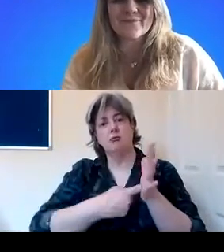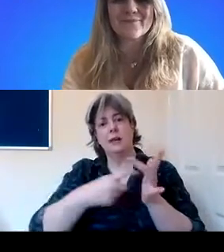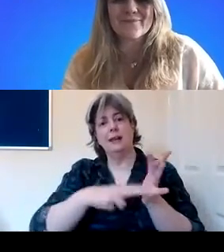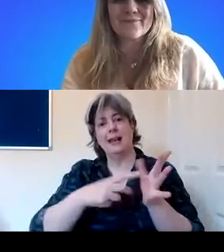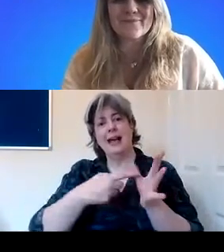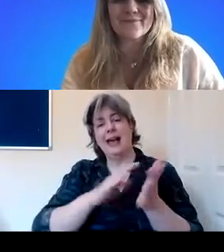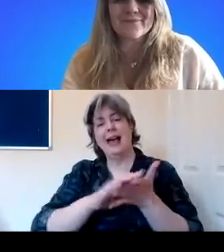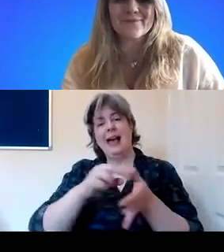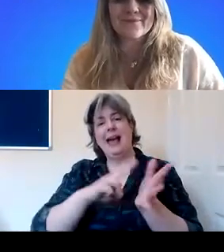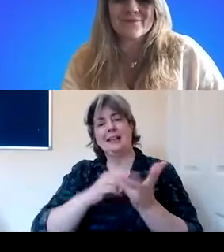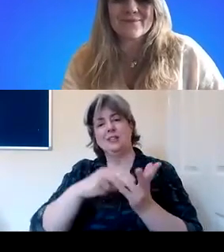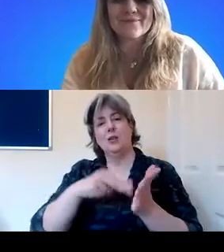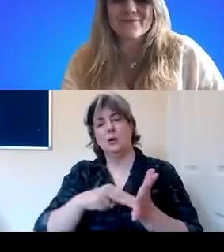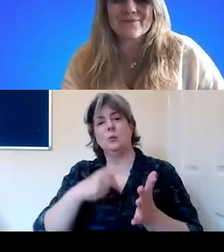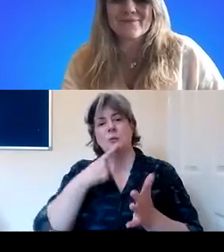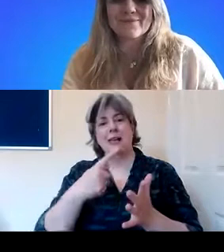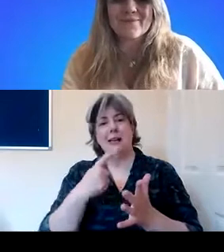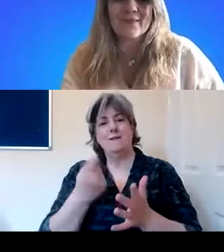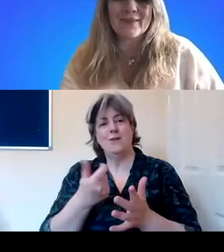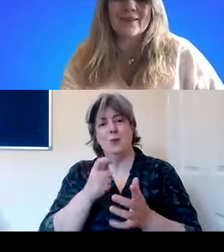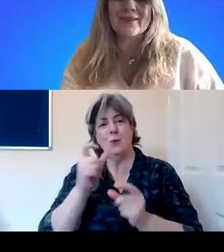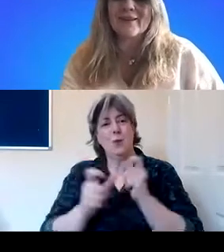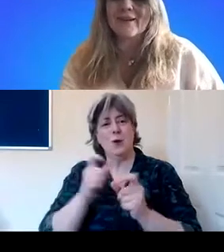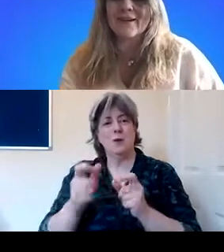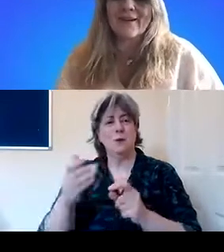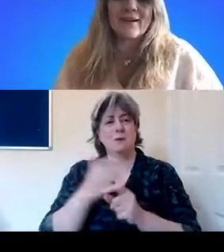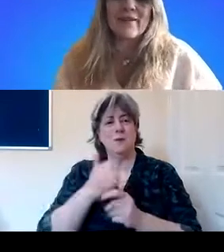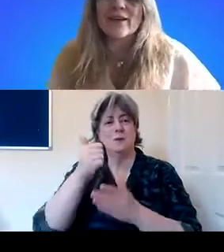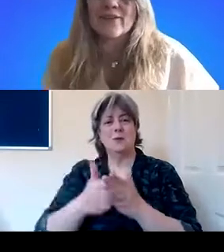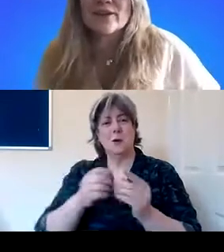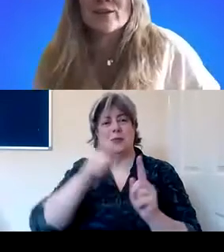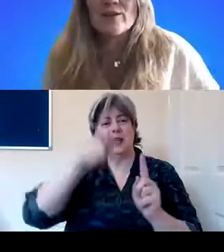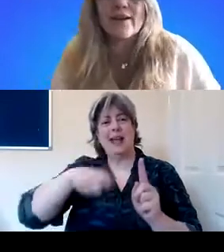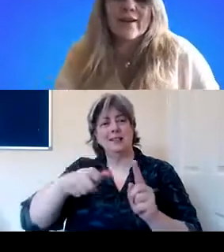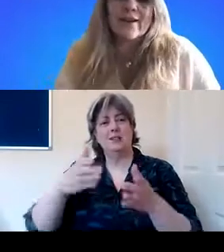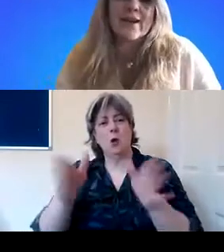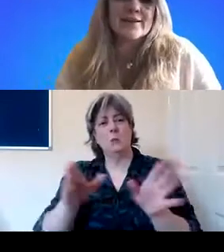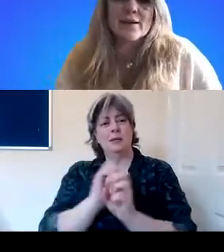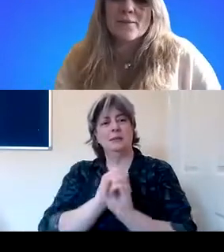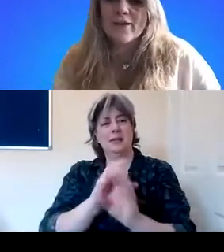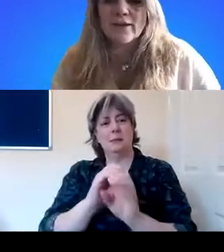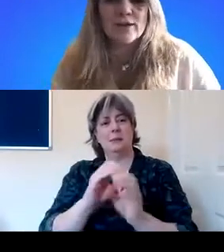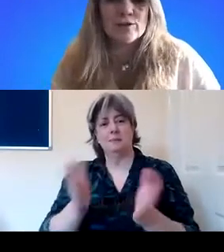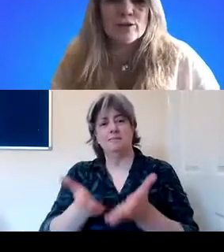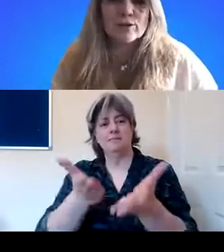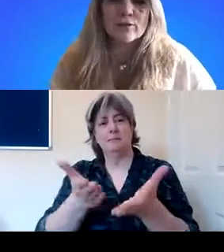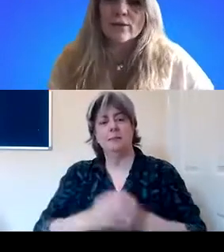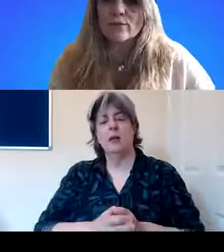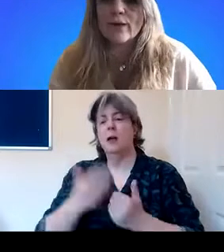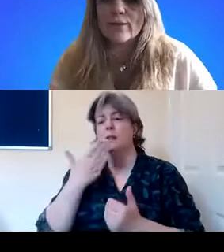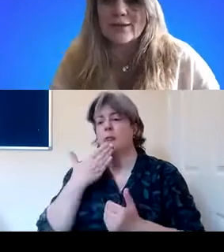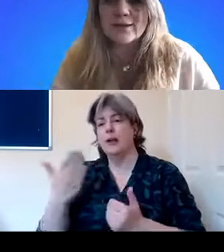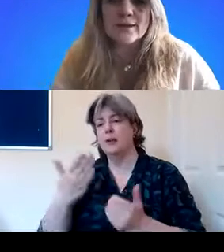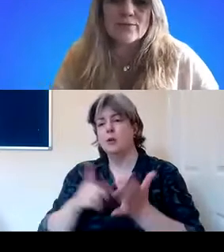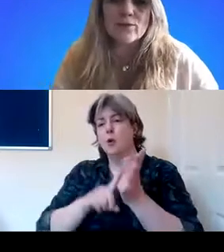candidates and we begin opening statements. Over to you, Carina. Thanks, Laura. And thank you to you,